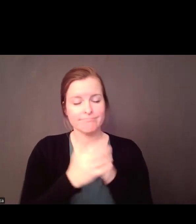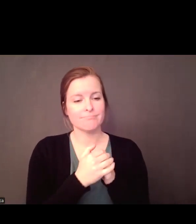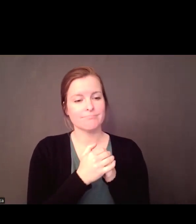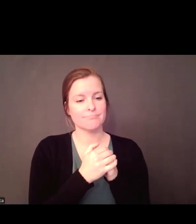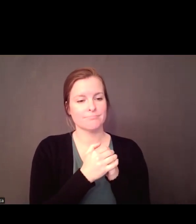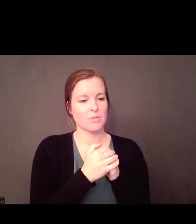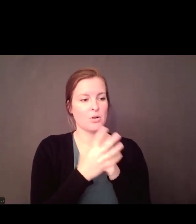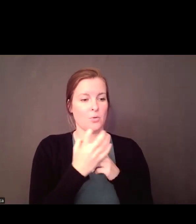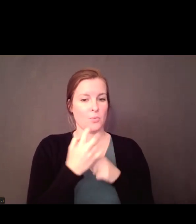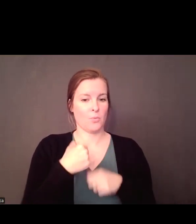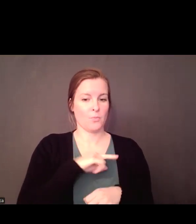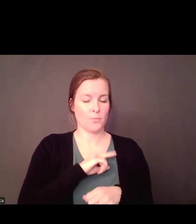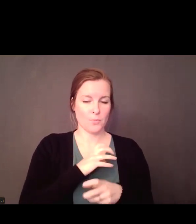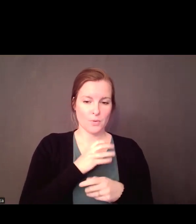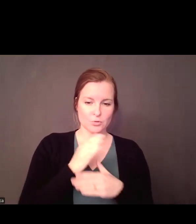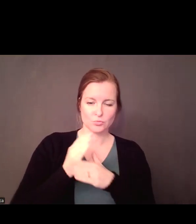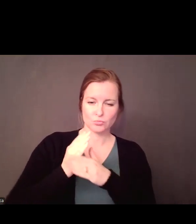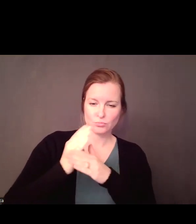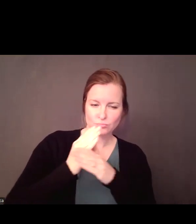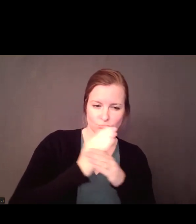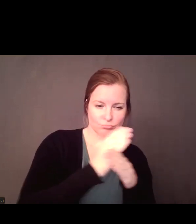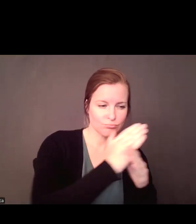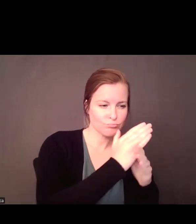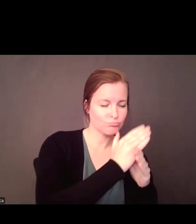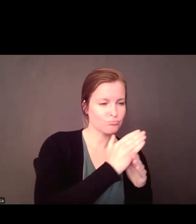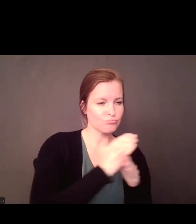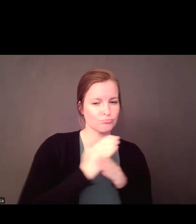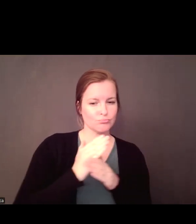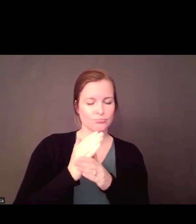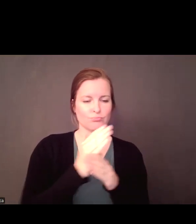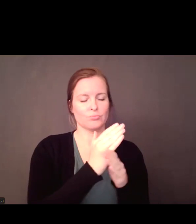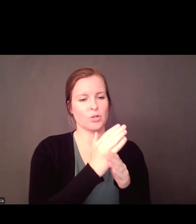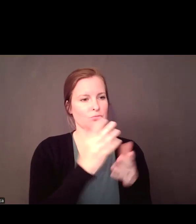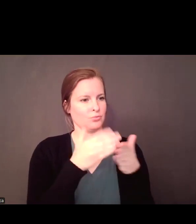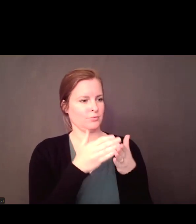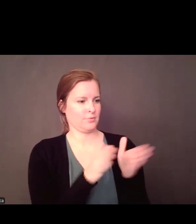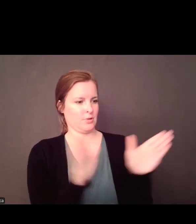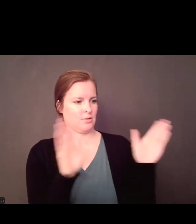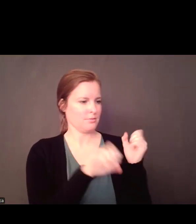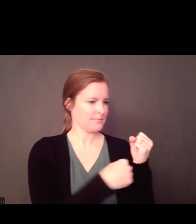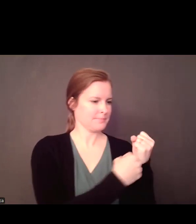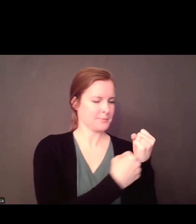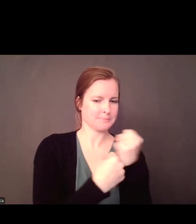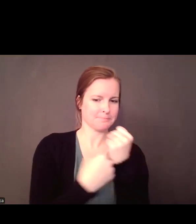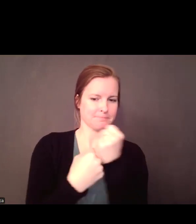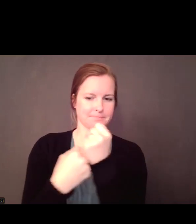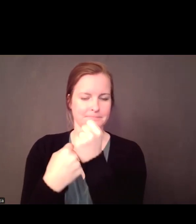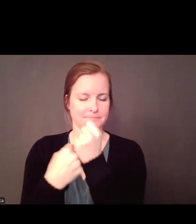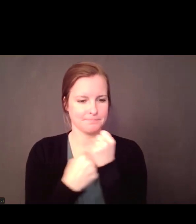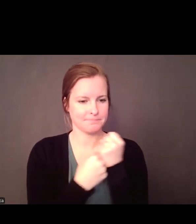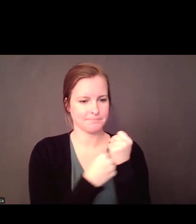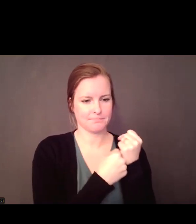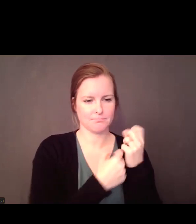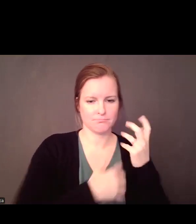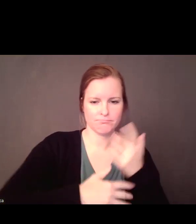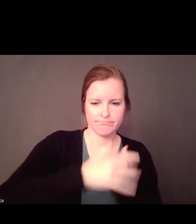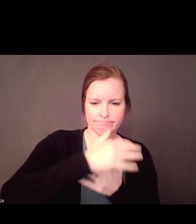share knowledge and to continue to generalize and support one another